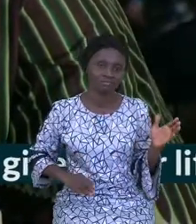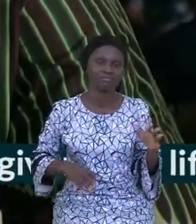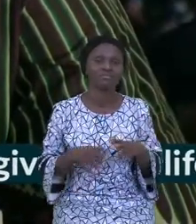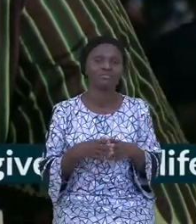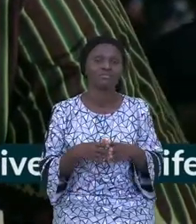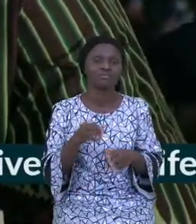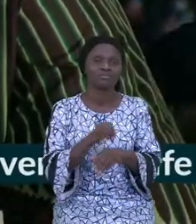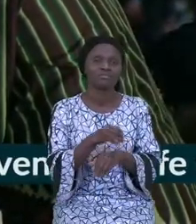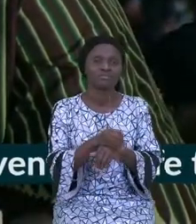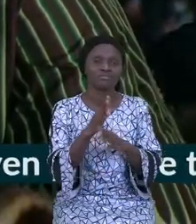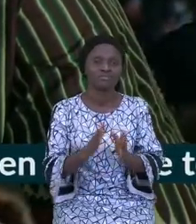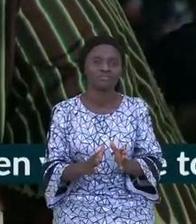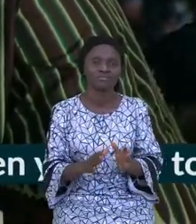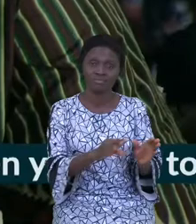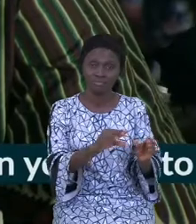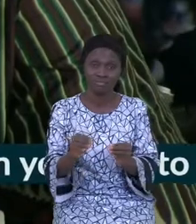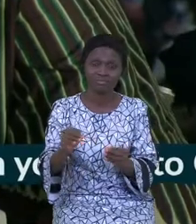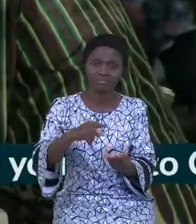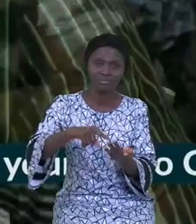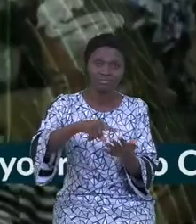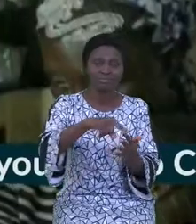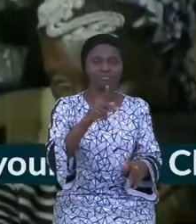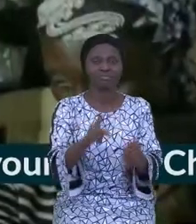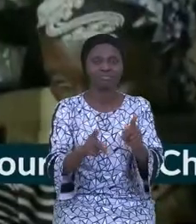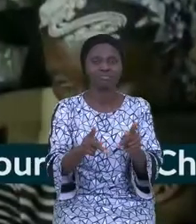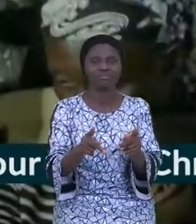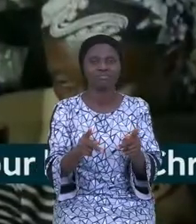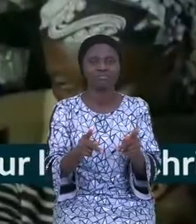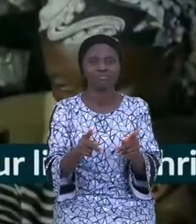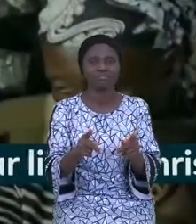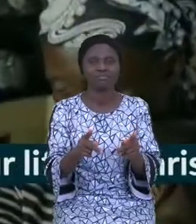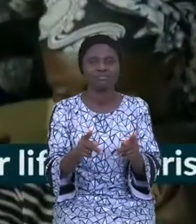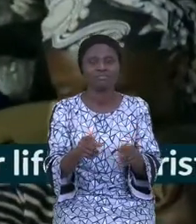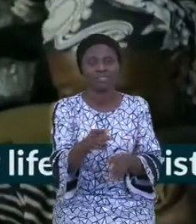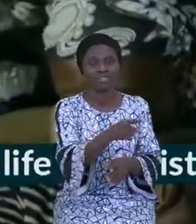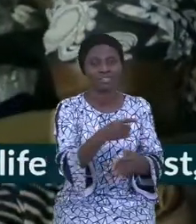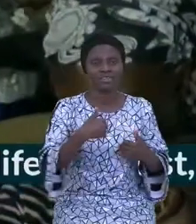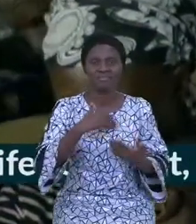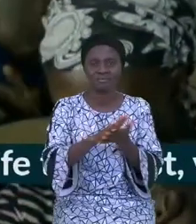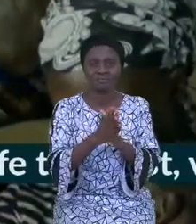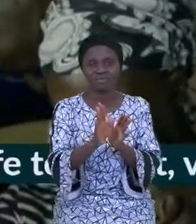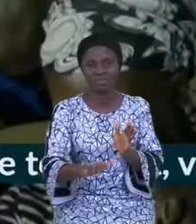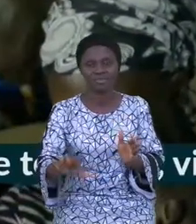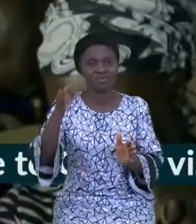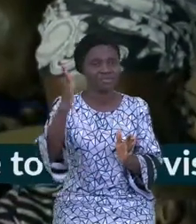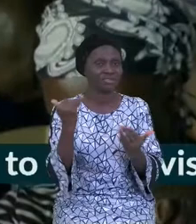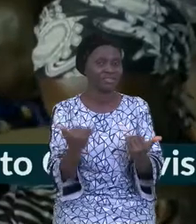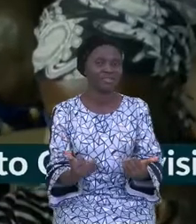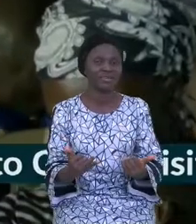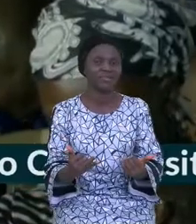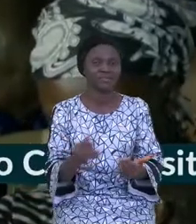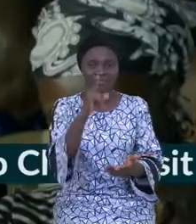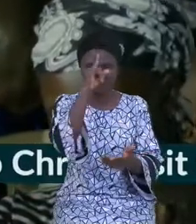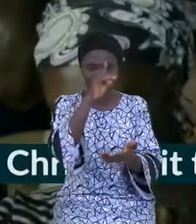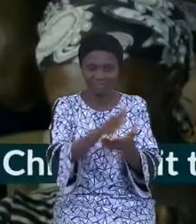Counselors, move quickly among the people. They are children of God now. They believe the gospel. They have